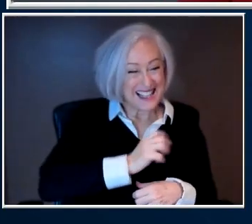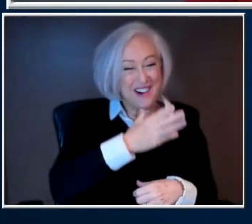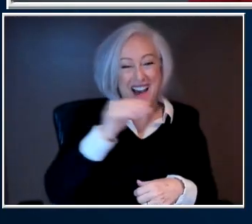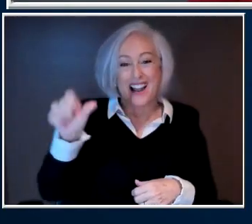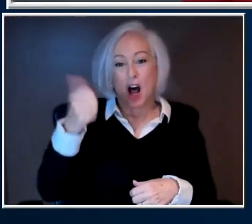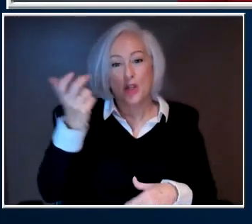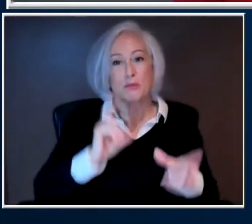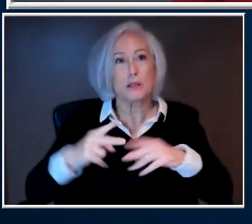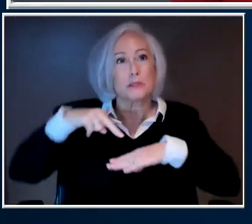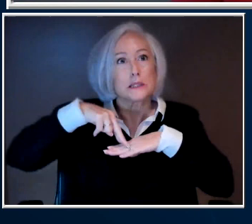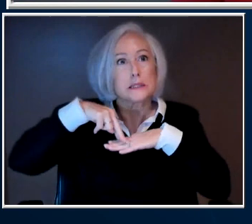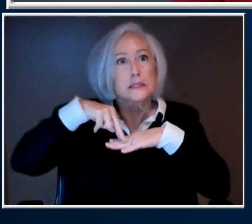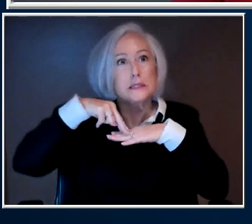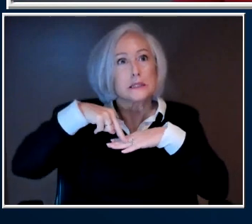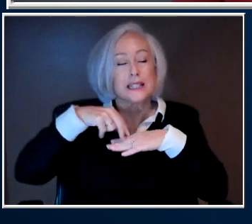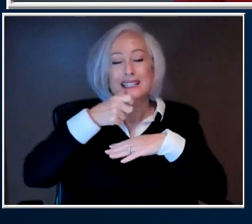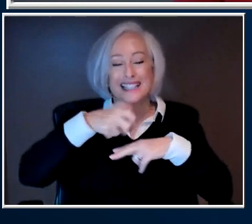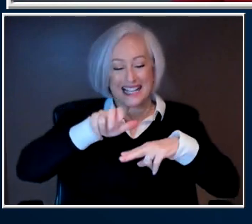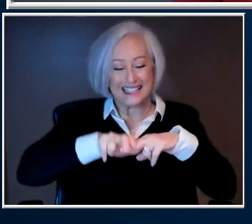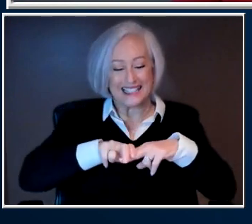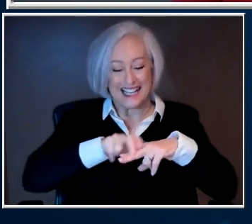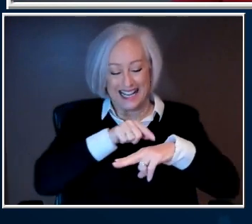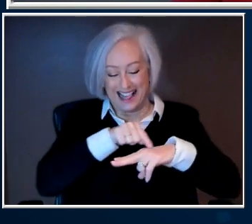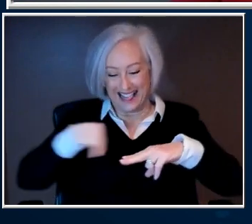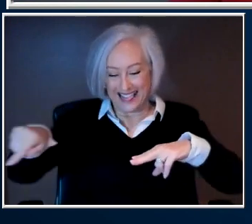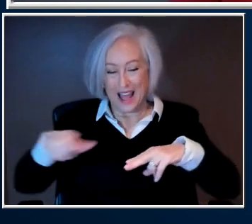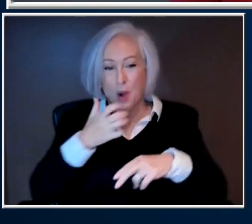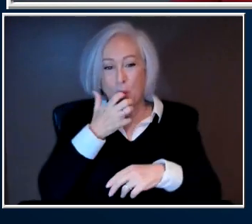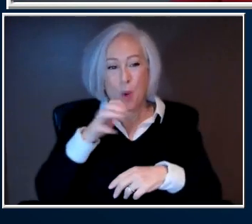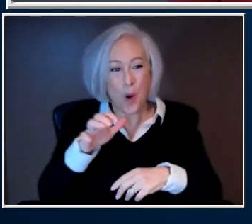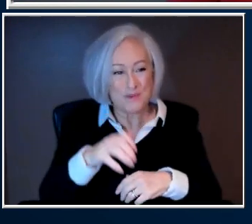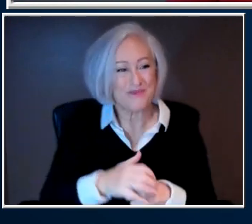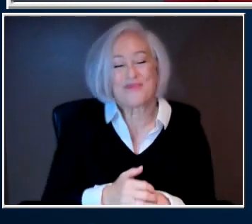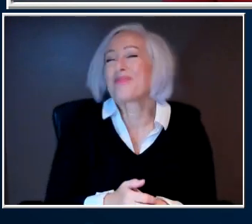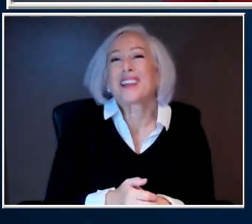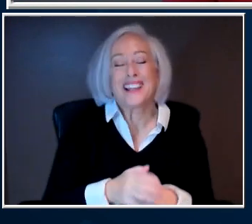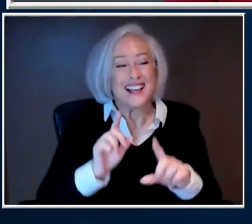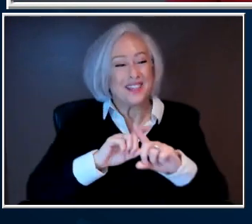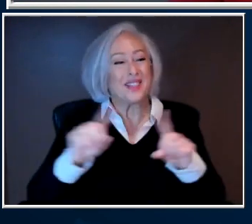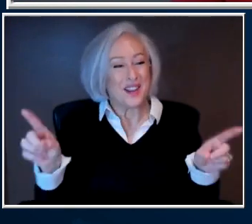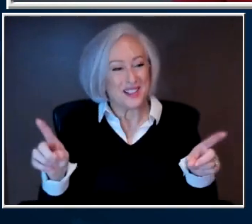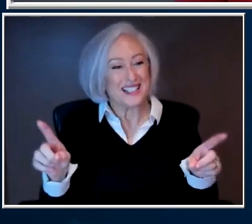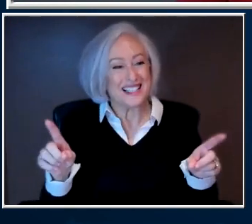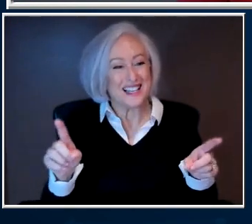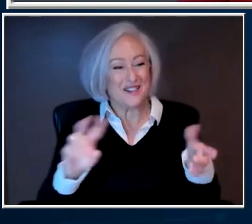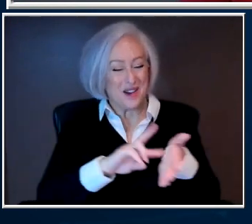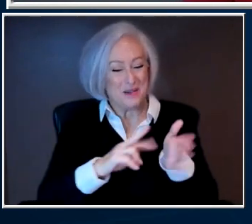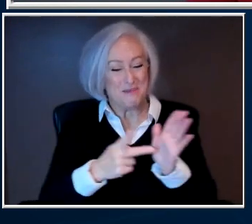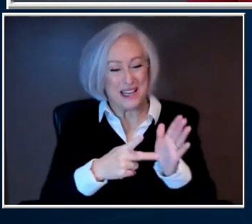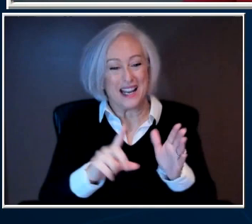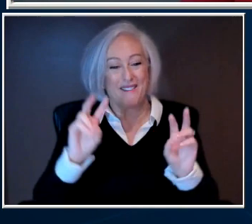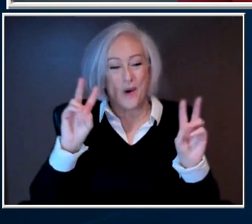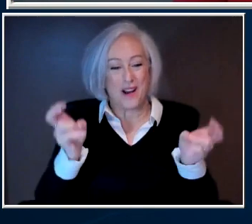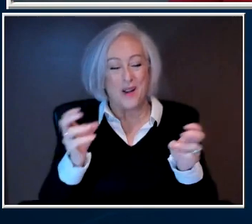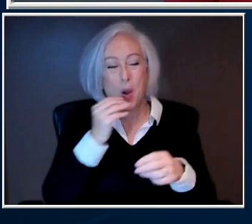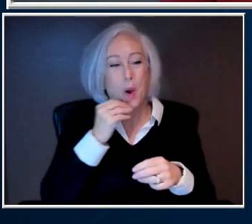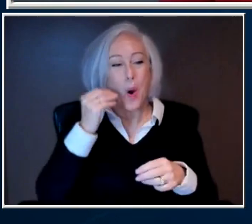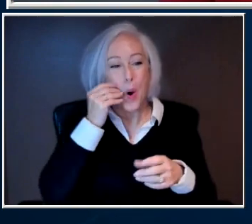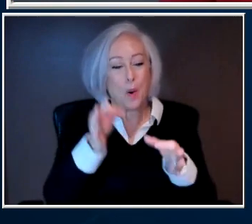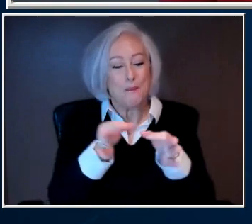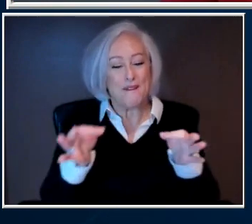warm bench. Right. It kind of gives a whole new meaning to home field advantage when we're talking about these kind of temperatures,